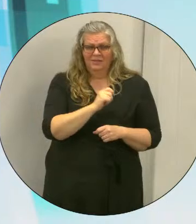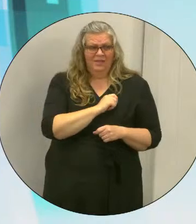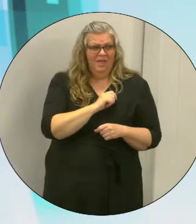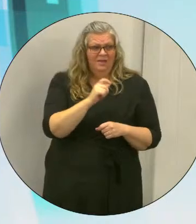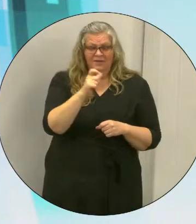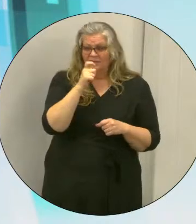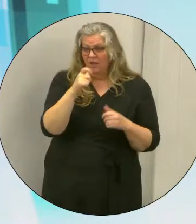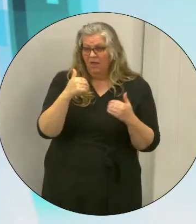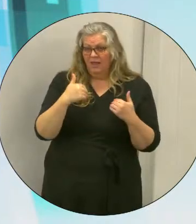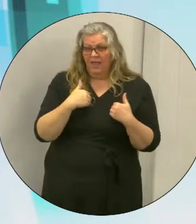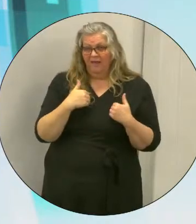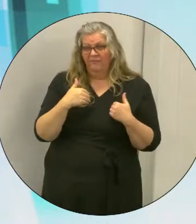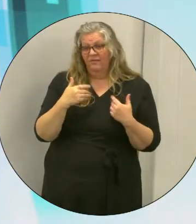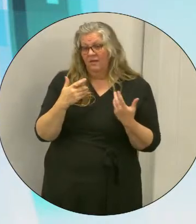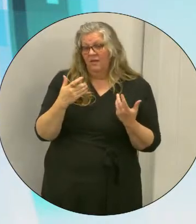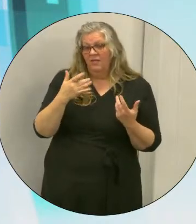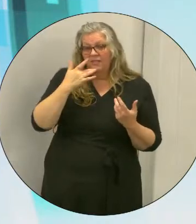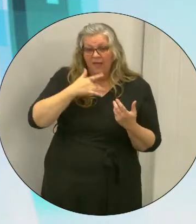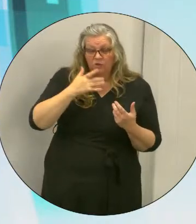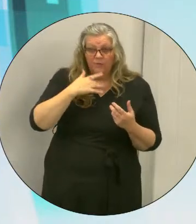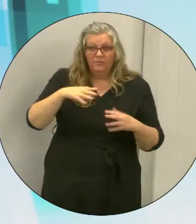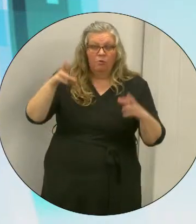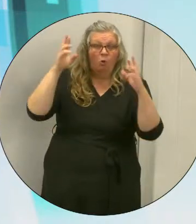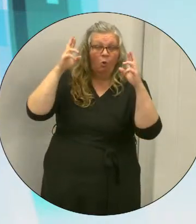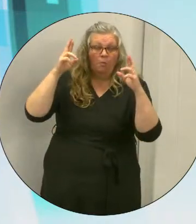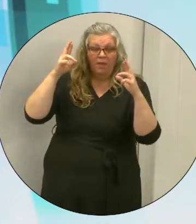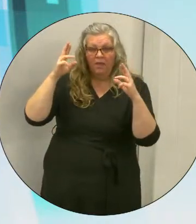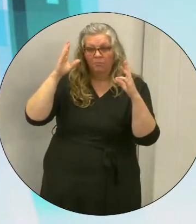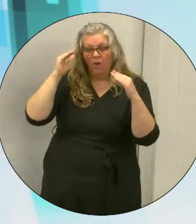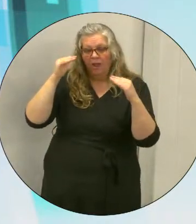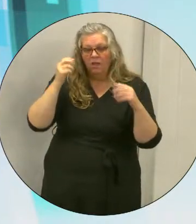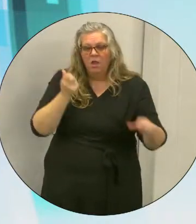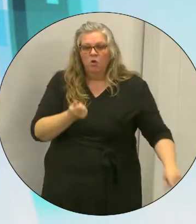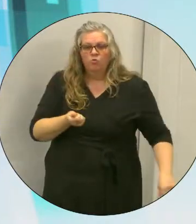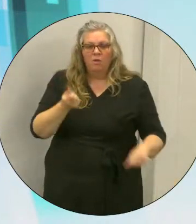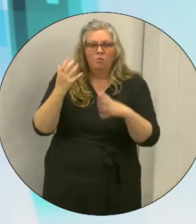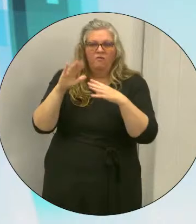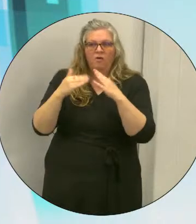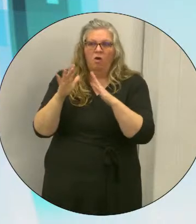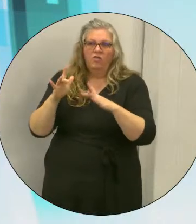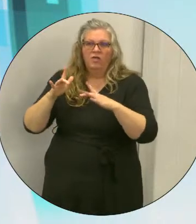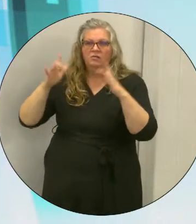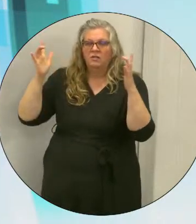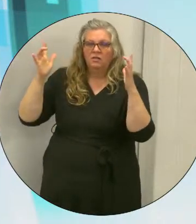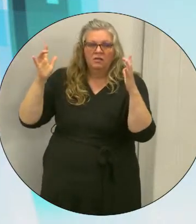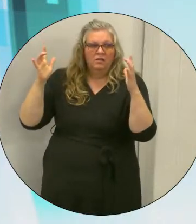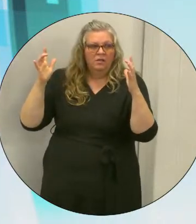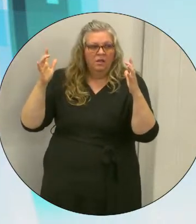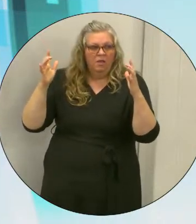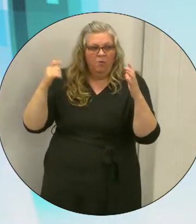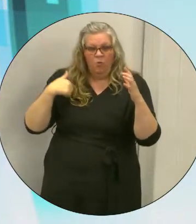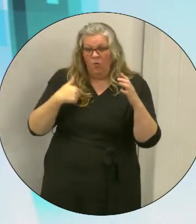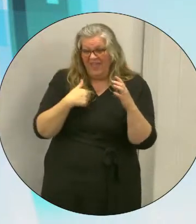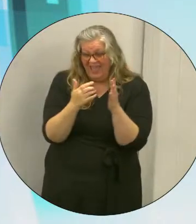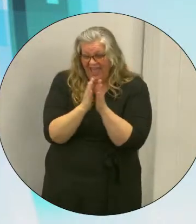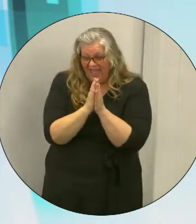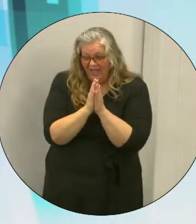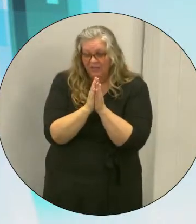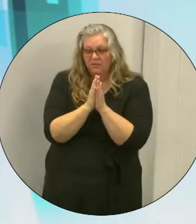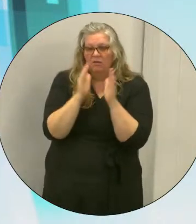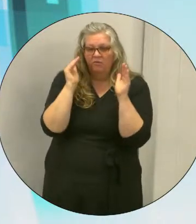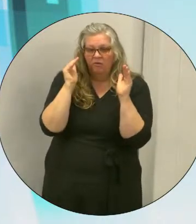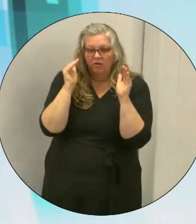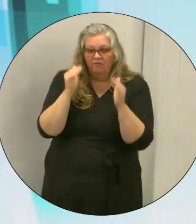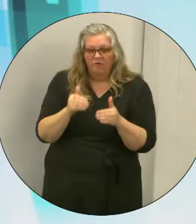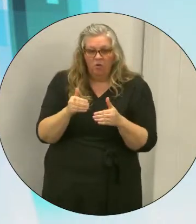this time around on hope and a prayer. Removing all the glitz and glamour during this interview process, we respectfully ask that your